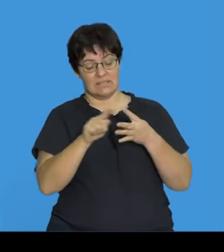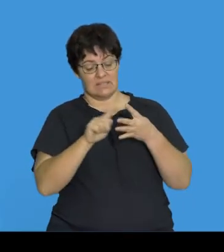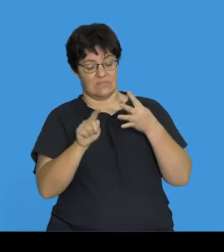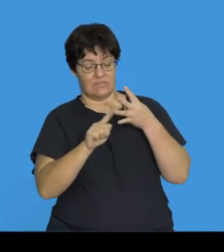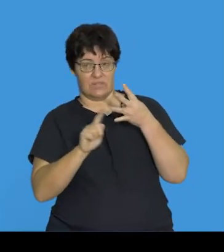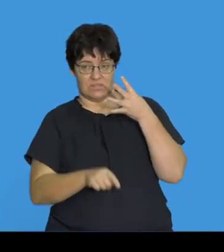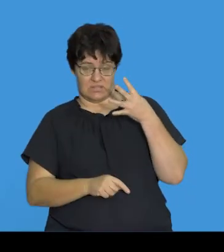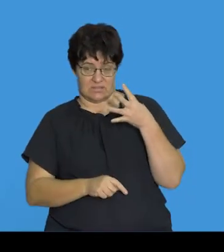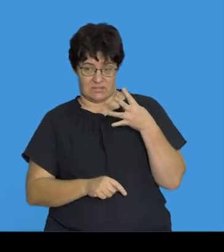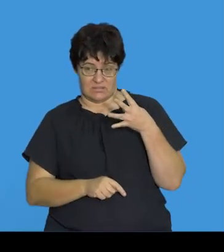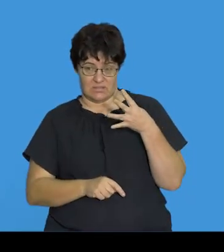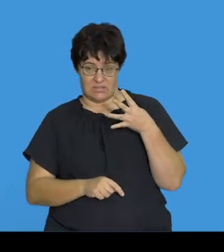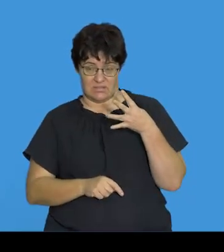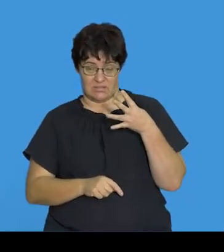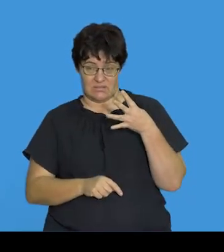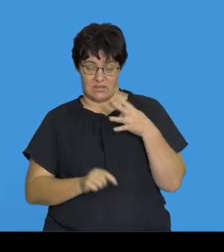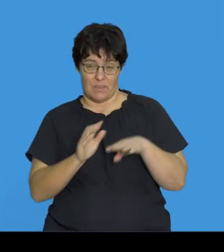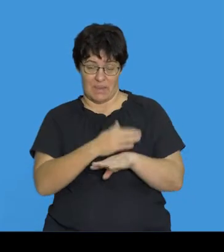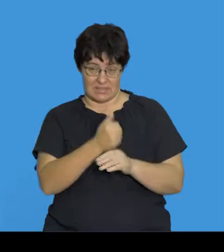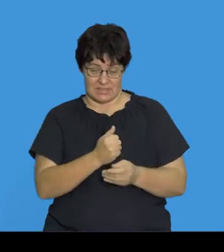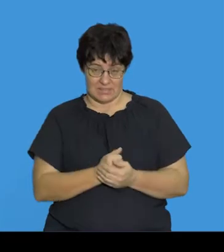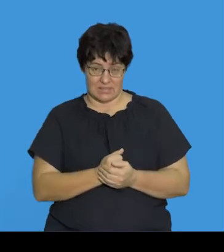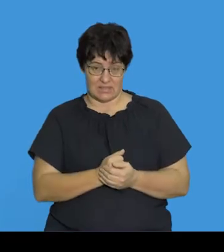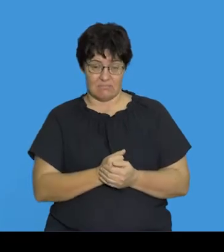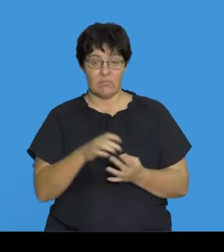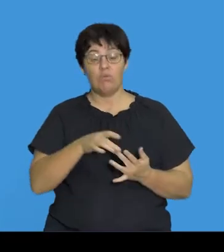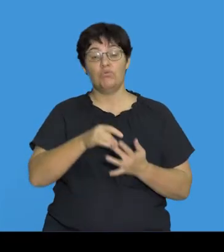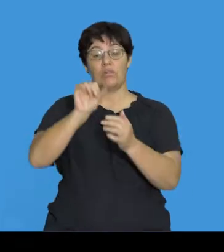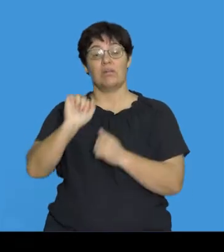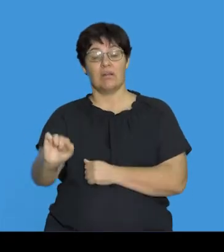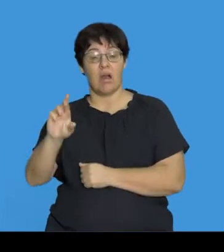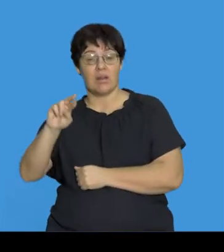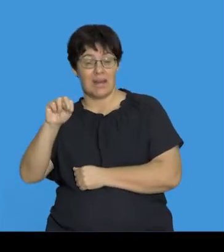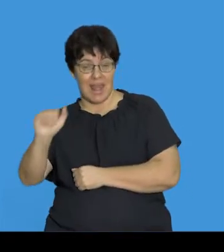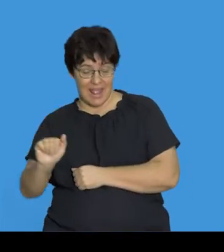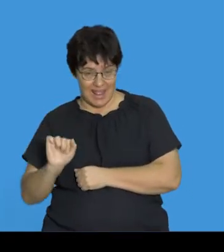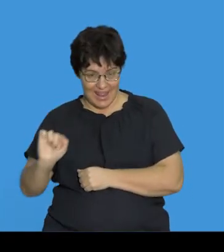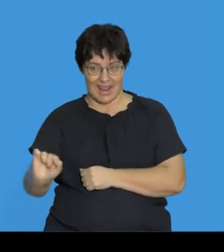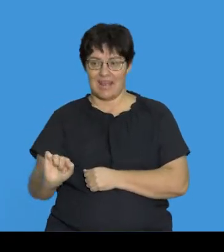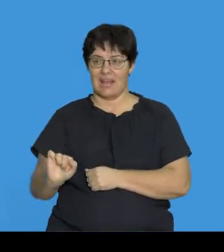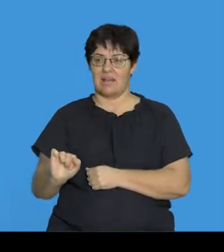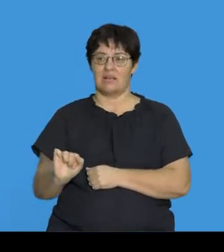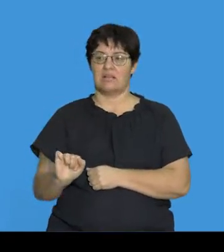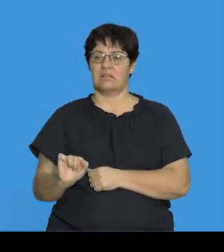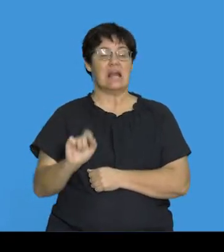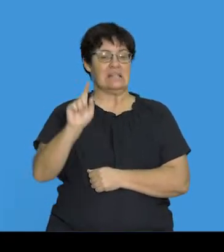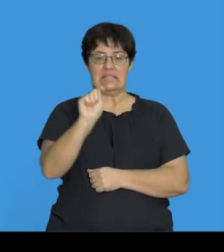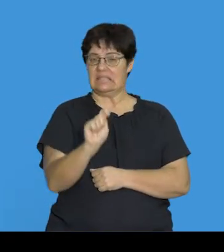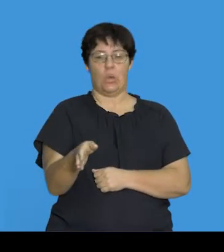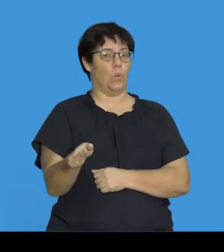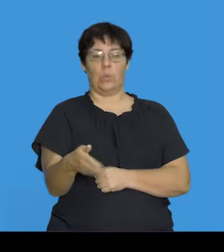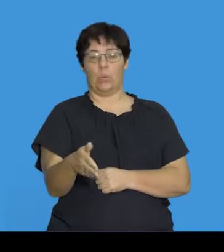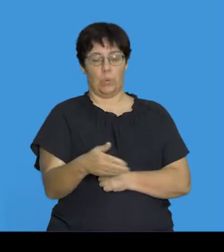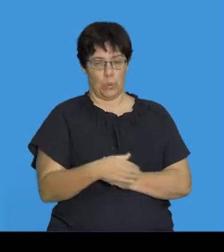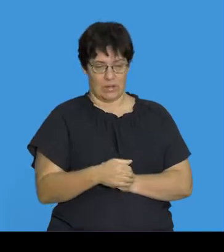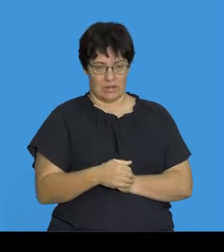different nitrogenous bases. And what is unique about RNA is that there is no thymine present.